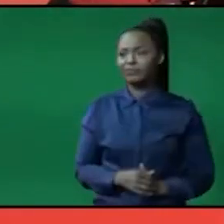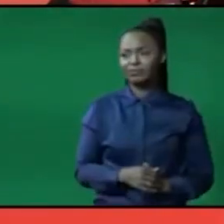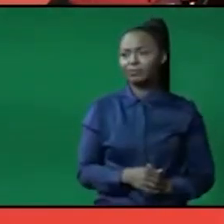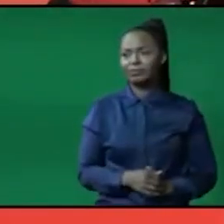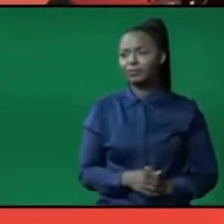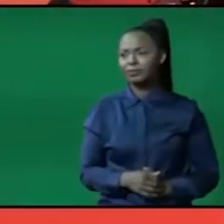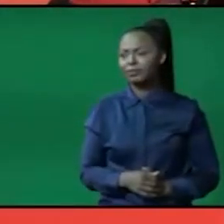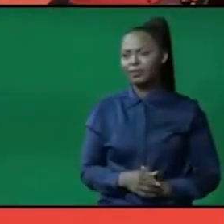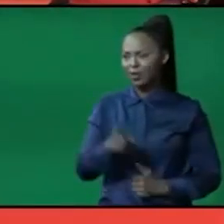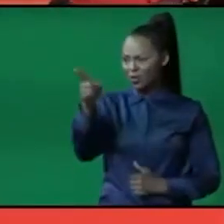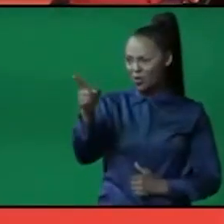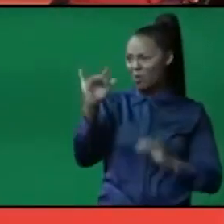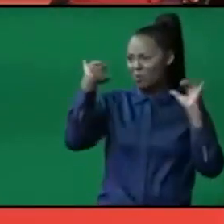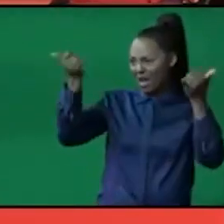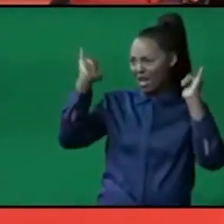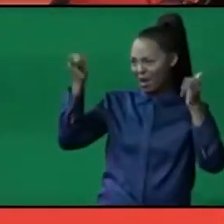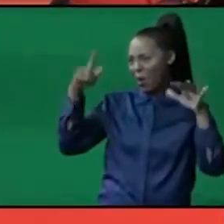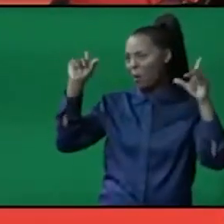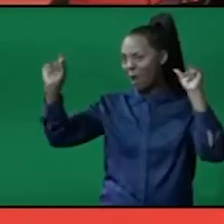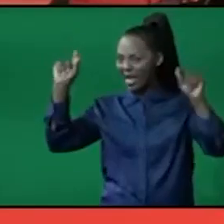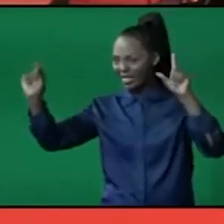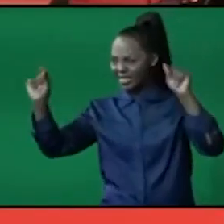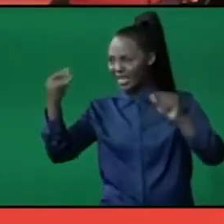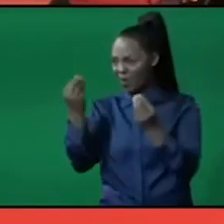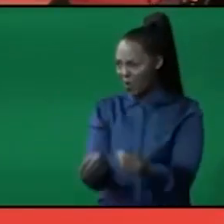When I sang over their party, they are one.